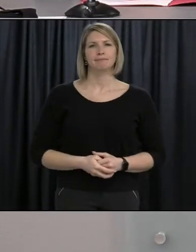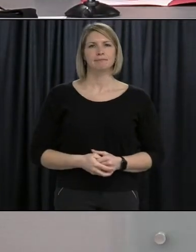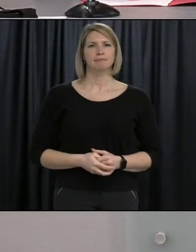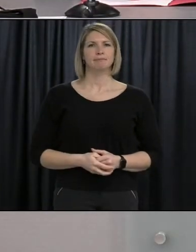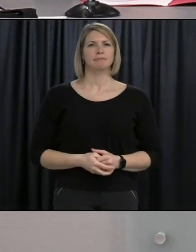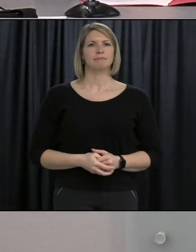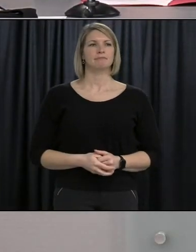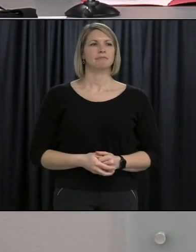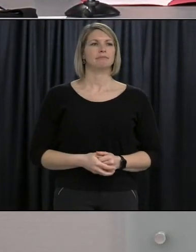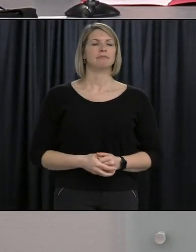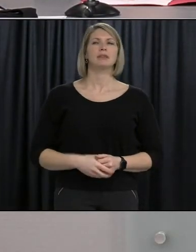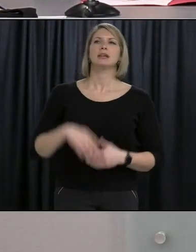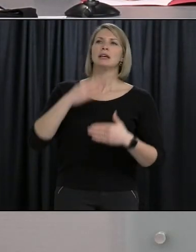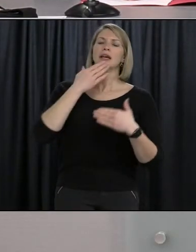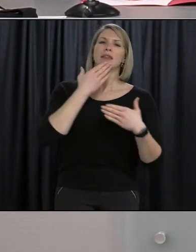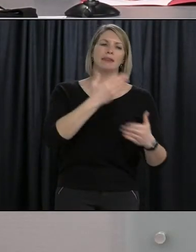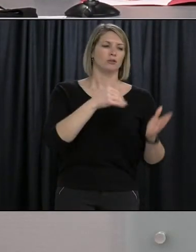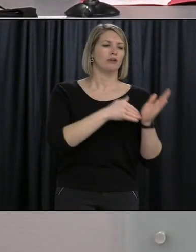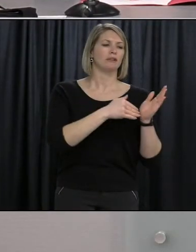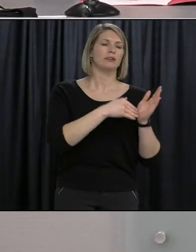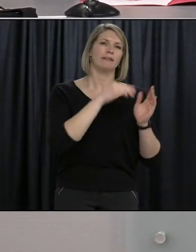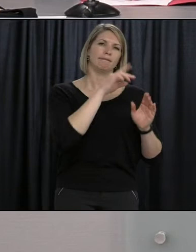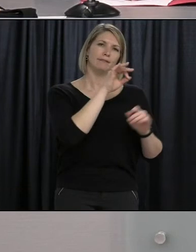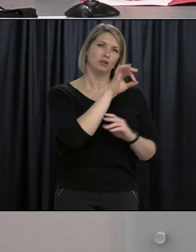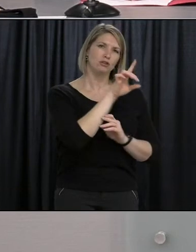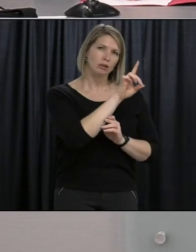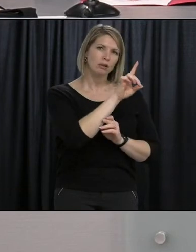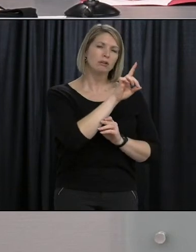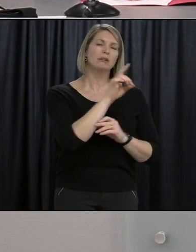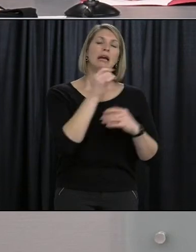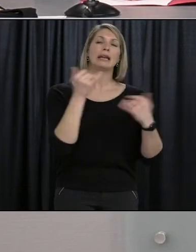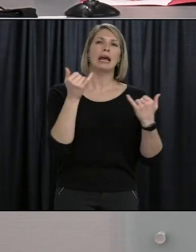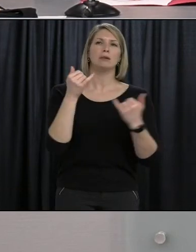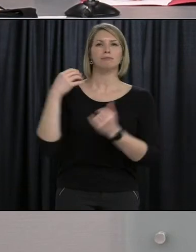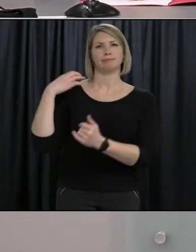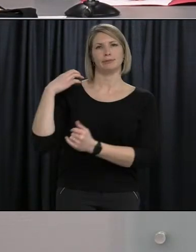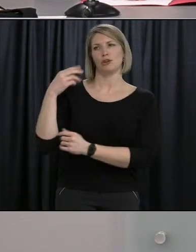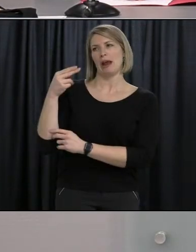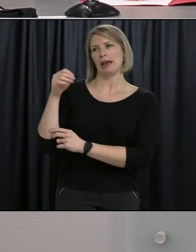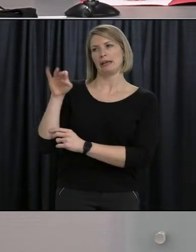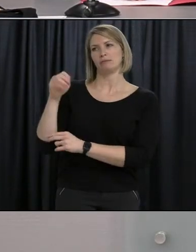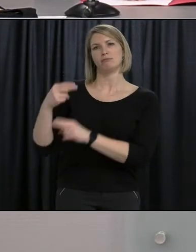Thank you, Dr. Fitzgerald. I'll now turn it over to Minister Haggie for a few brief comments.